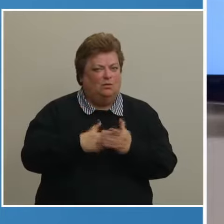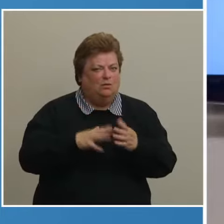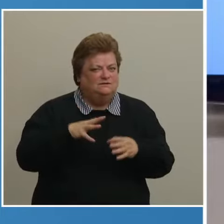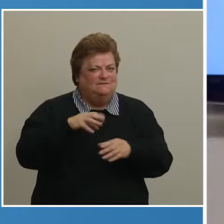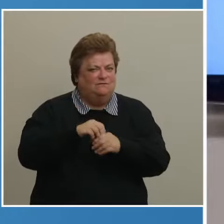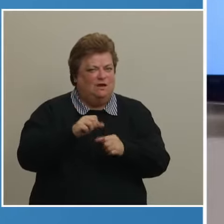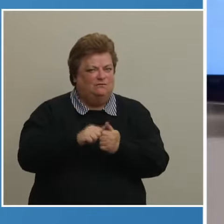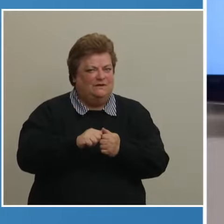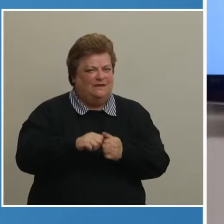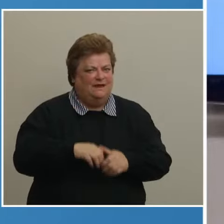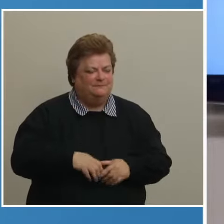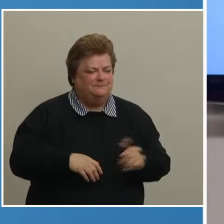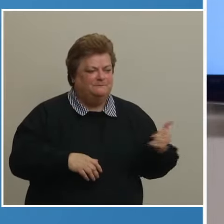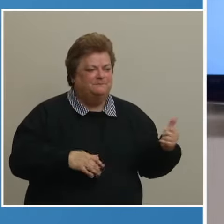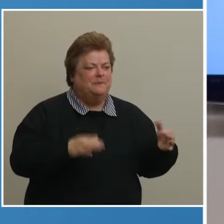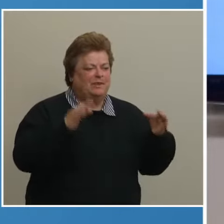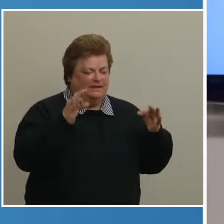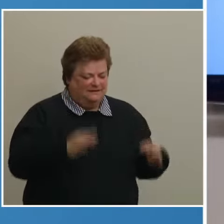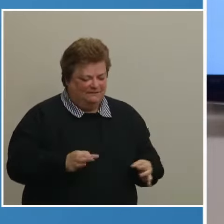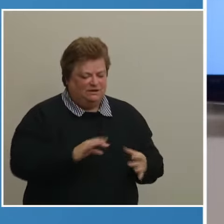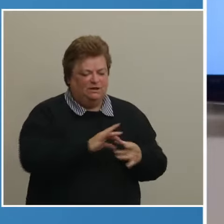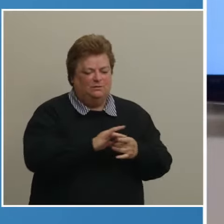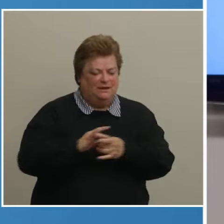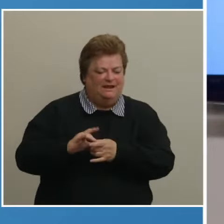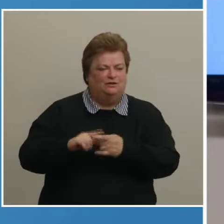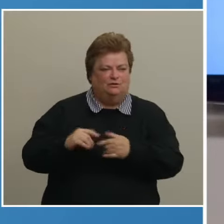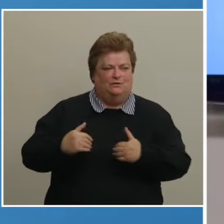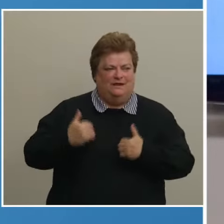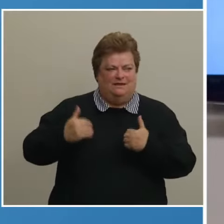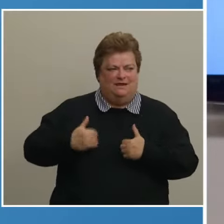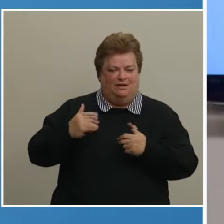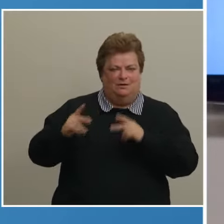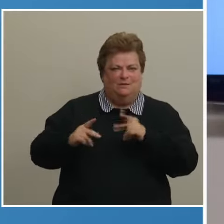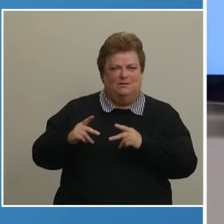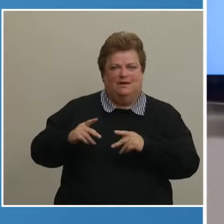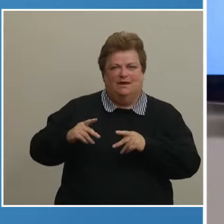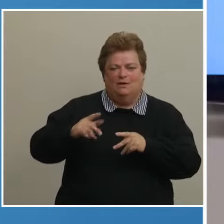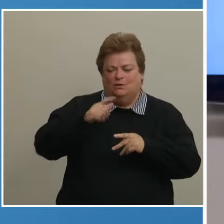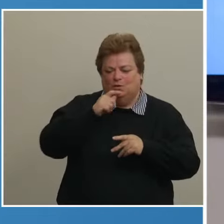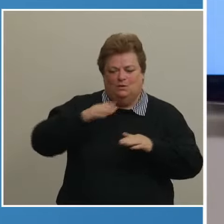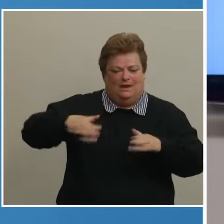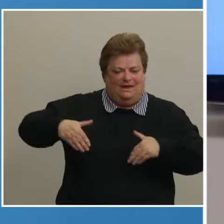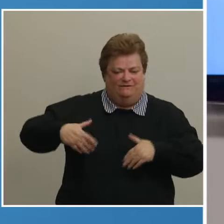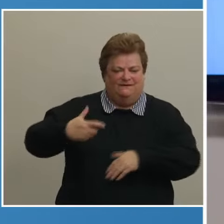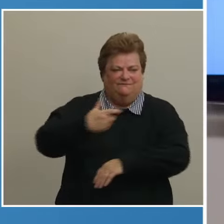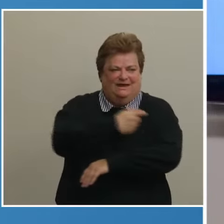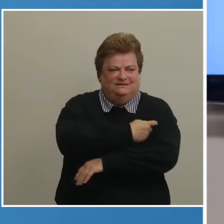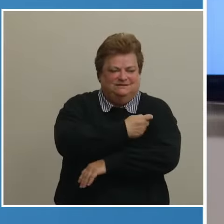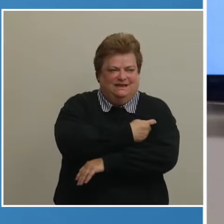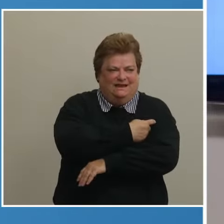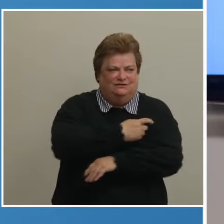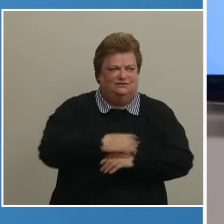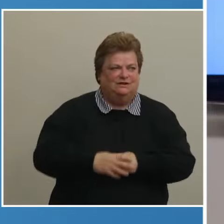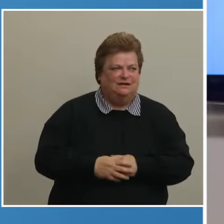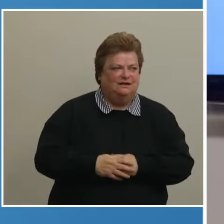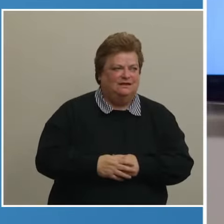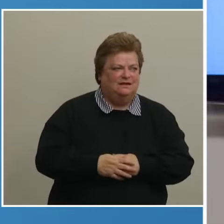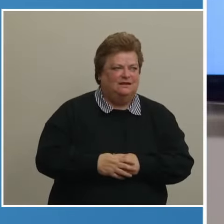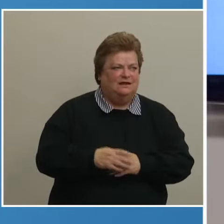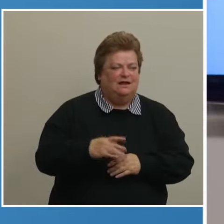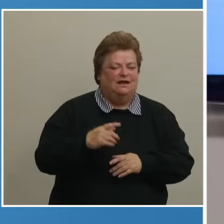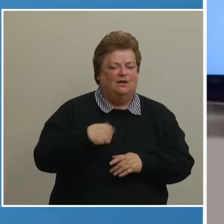cases? Definitely related to younger individuals not being able to be vaccinated. And what we're seeing even with